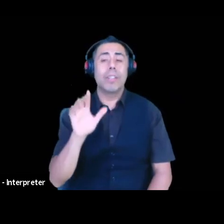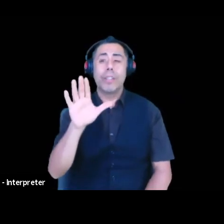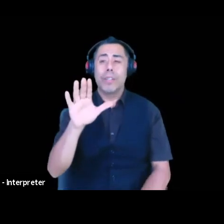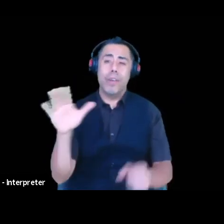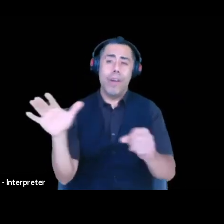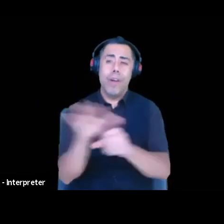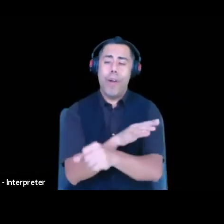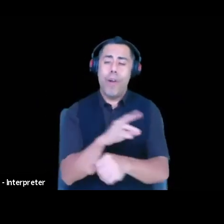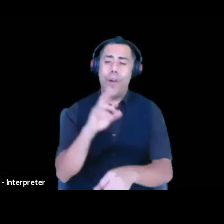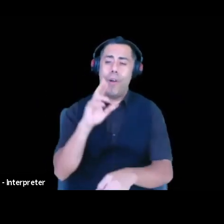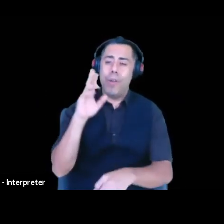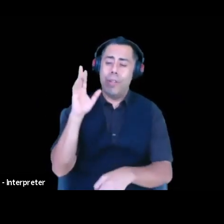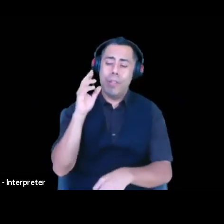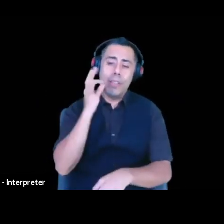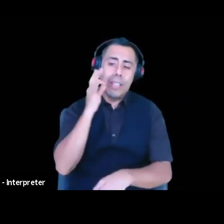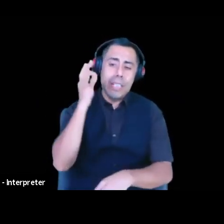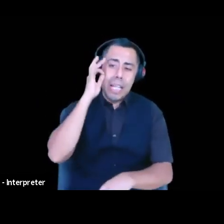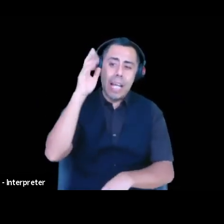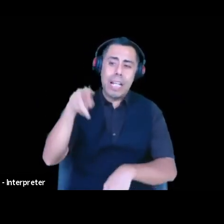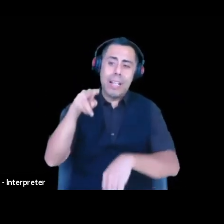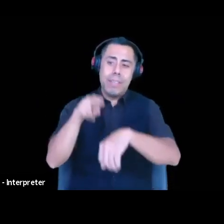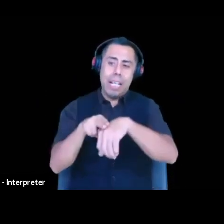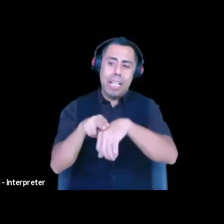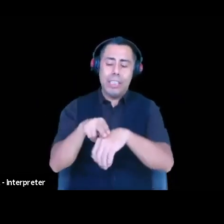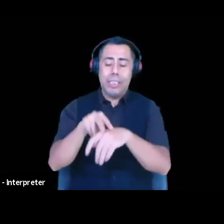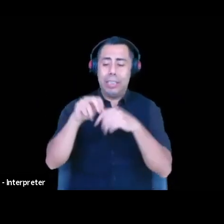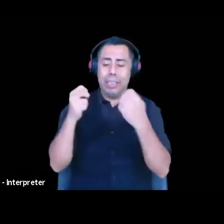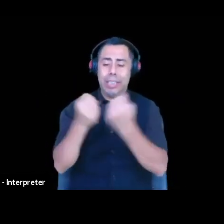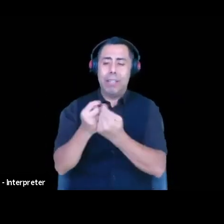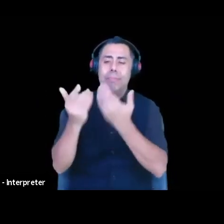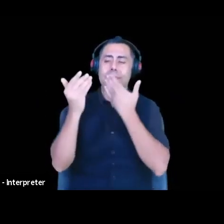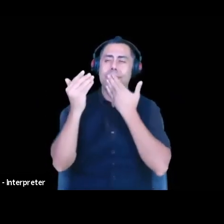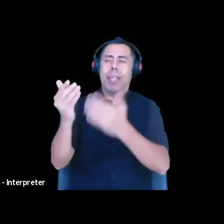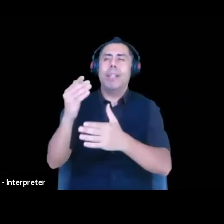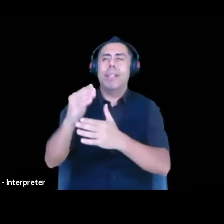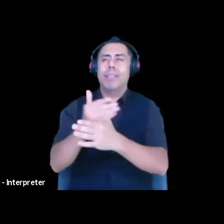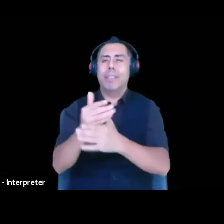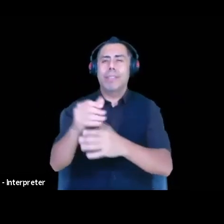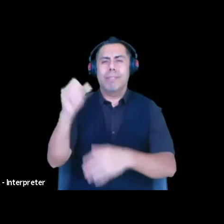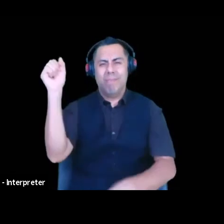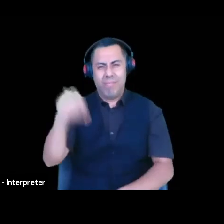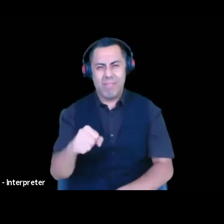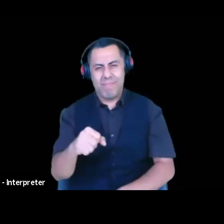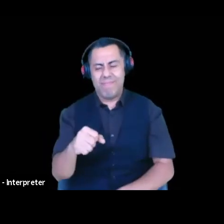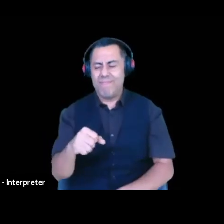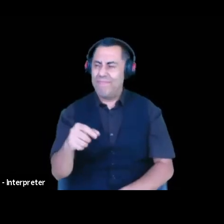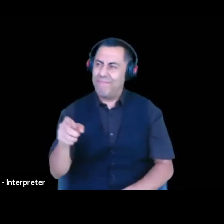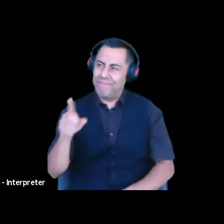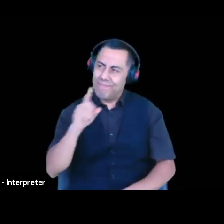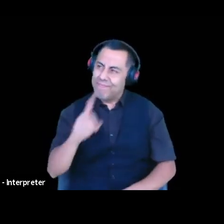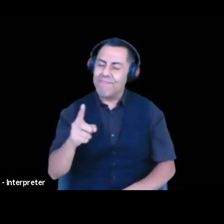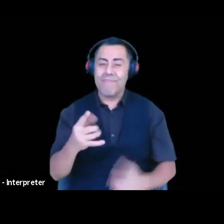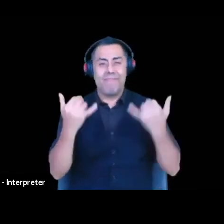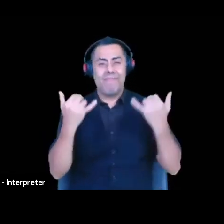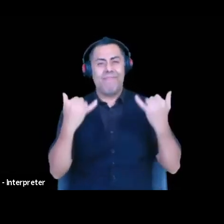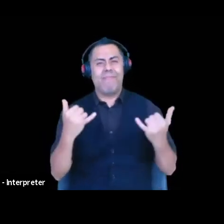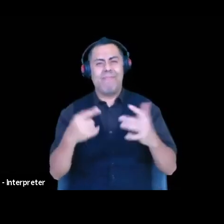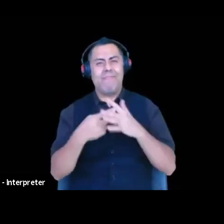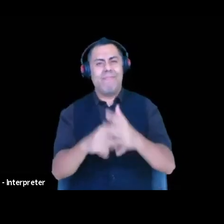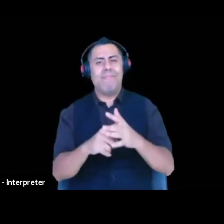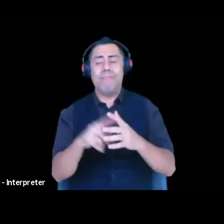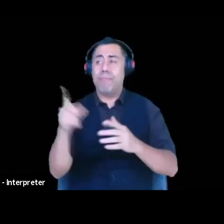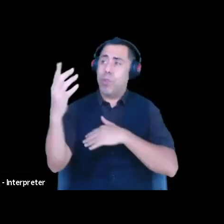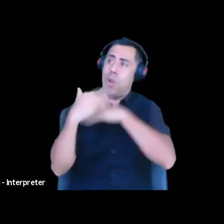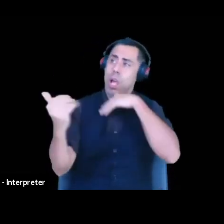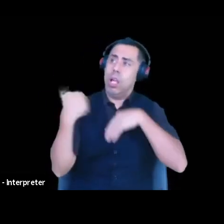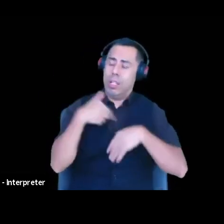for that sharing. And yes, it's just a beginning. Your call to action is heard. And